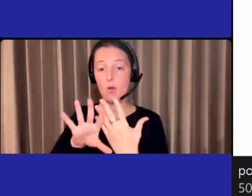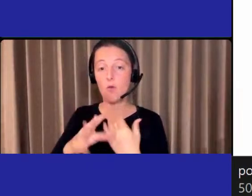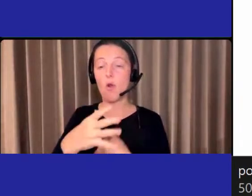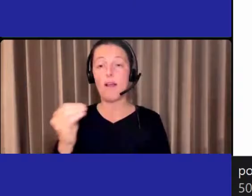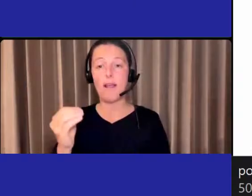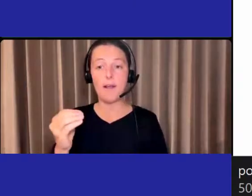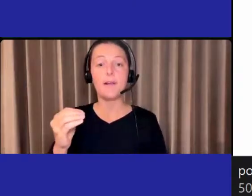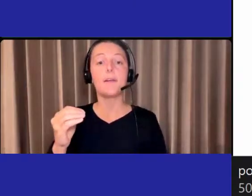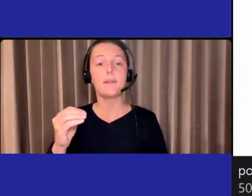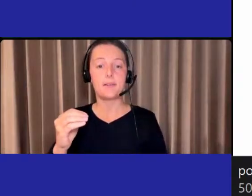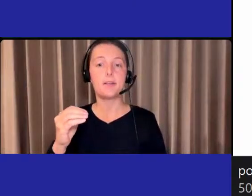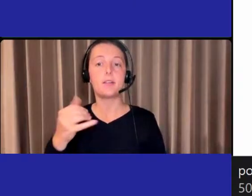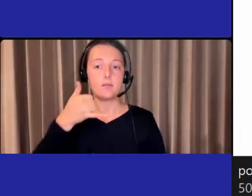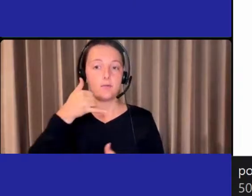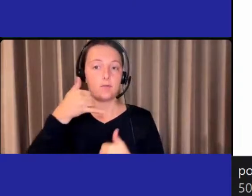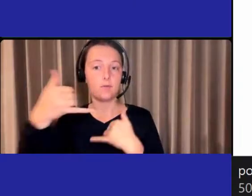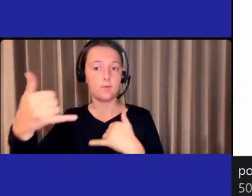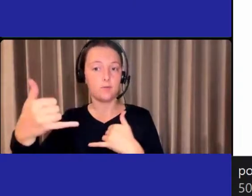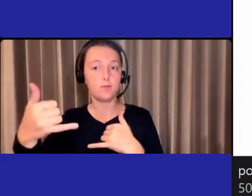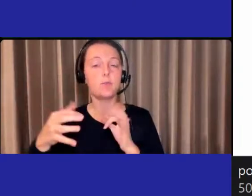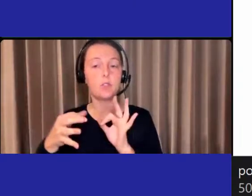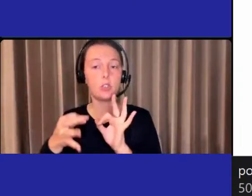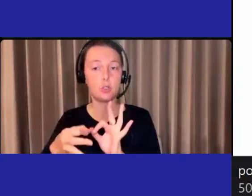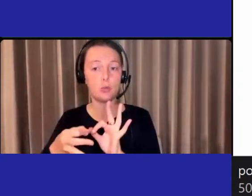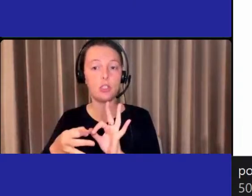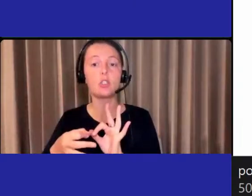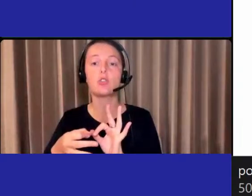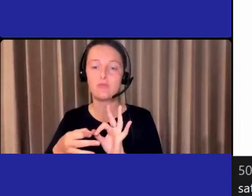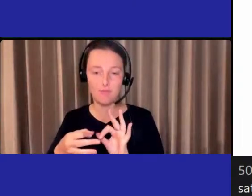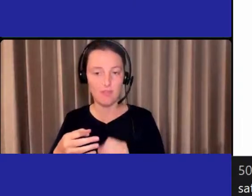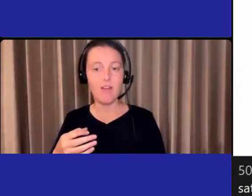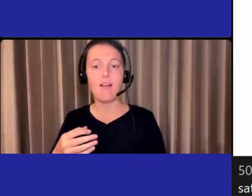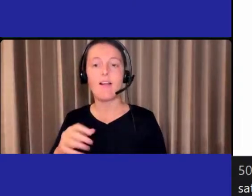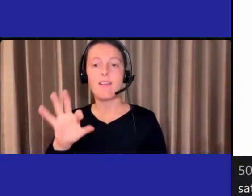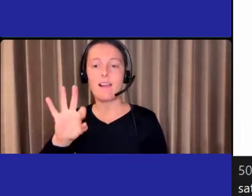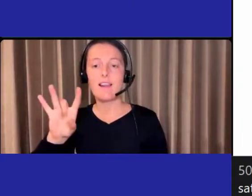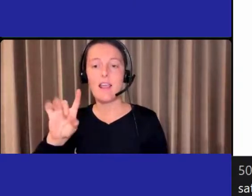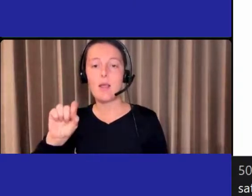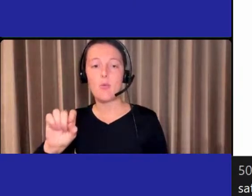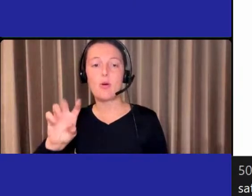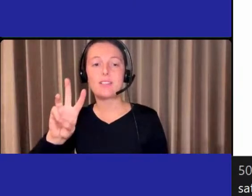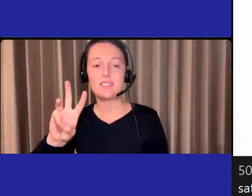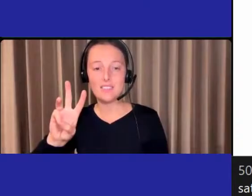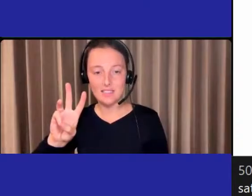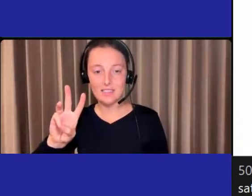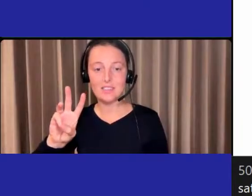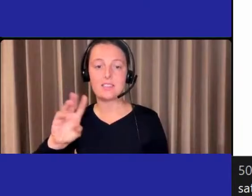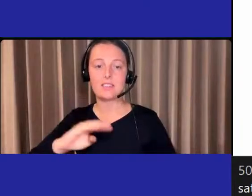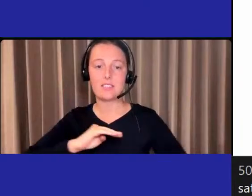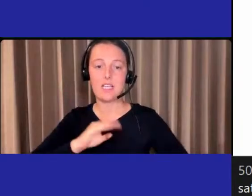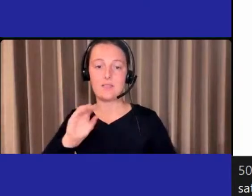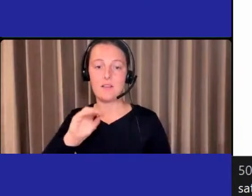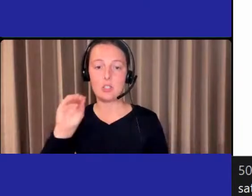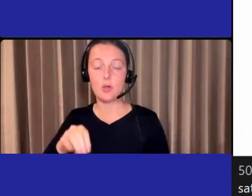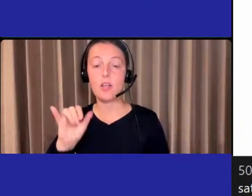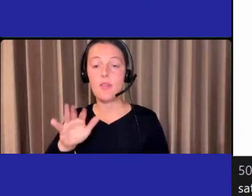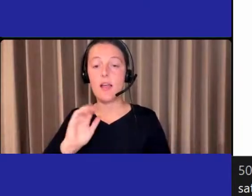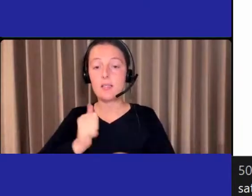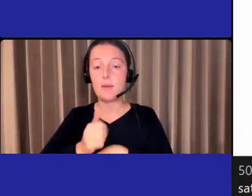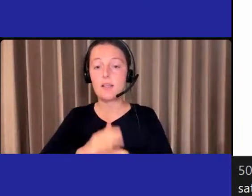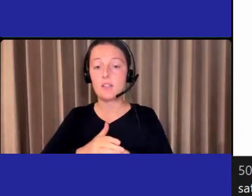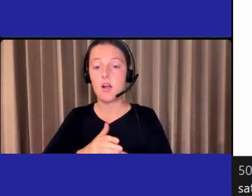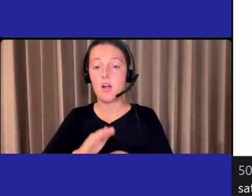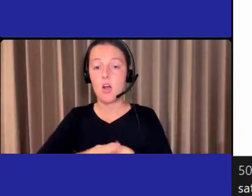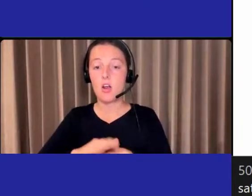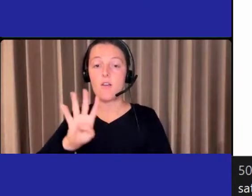of 96.8 satisfaction rate, which is based on over 400,000 calls rated from January 1st